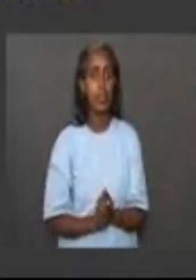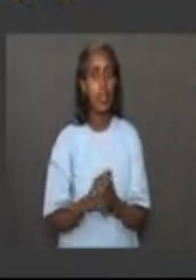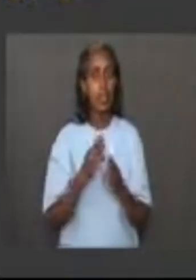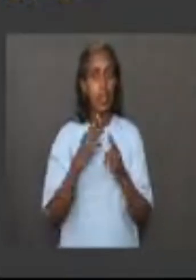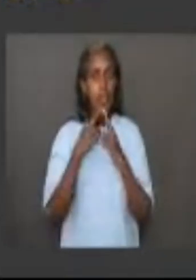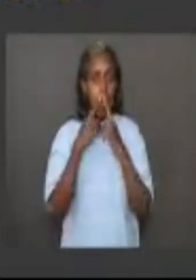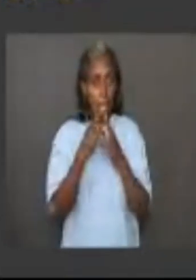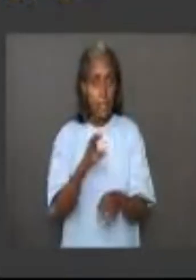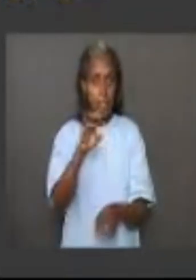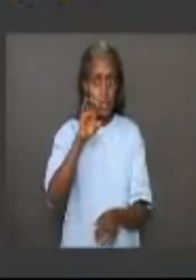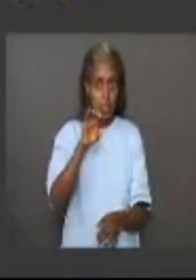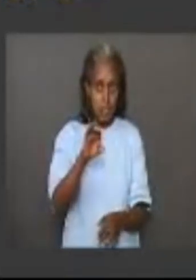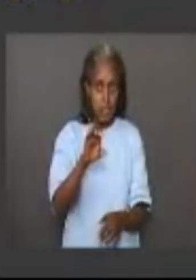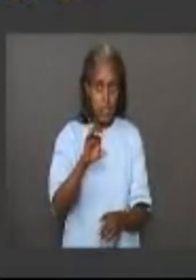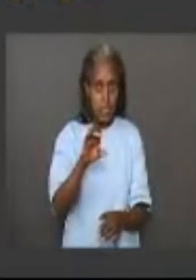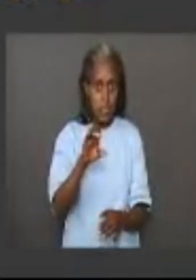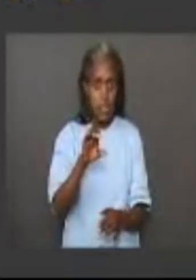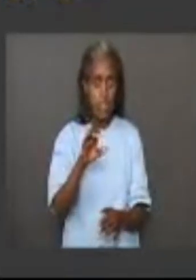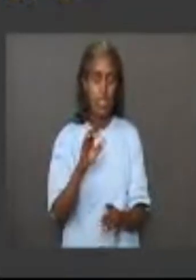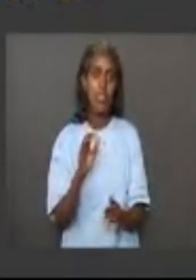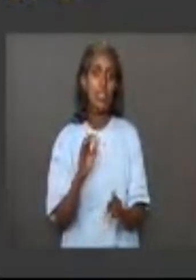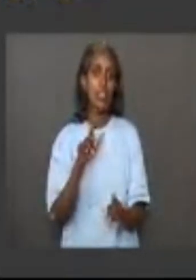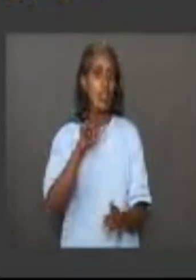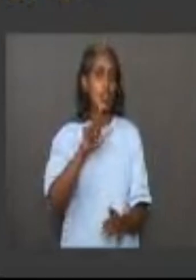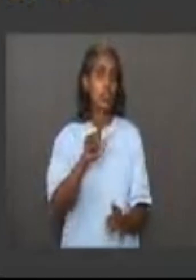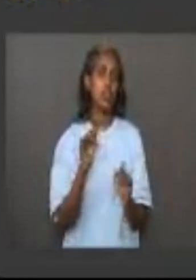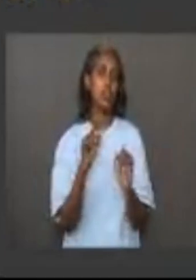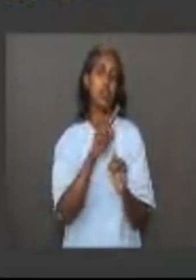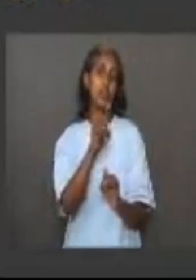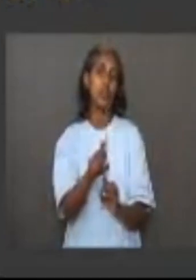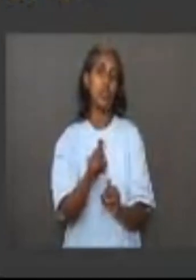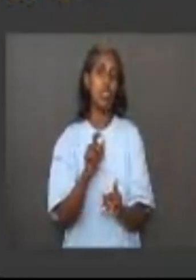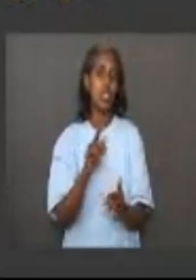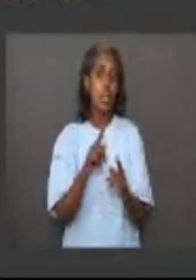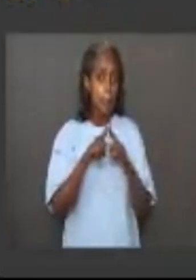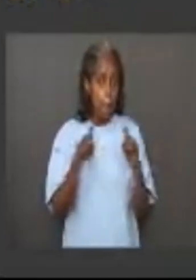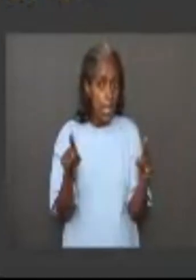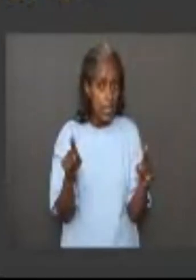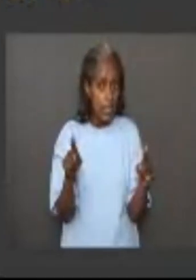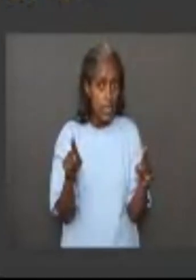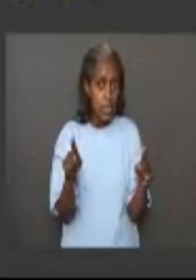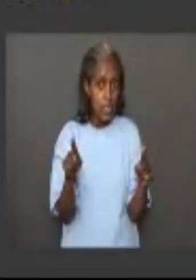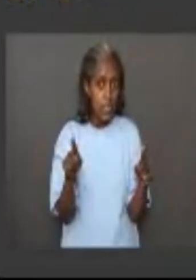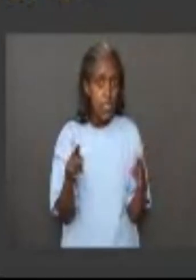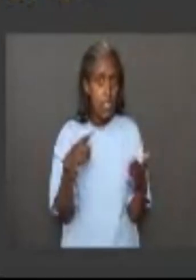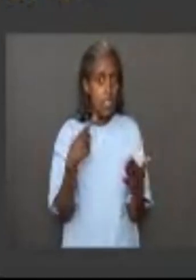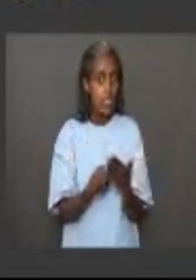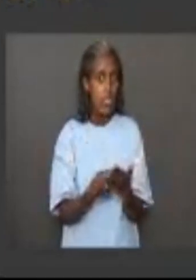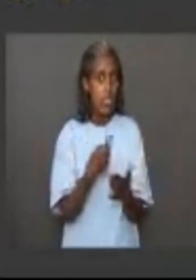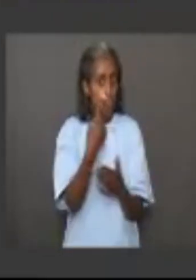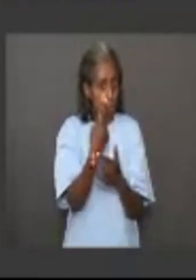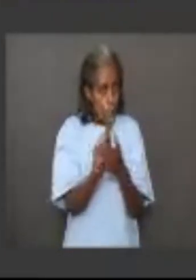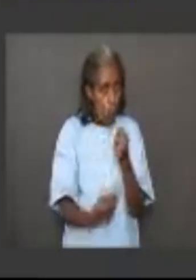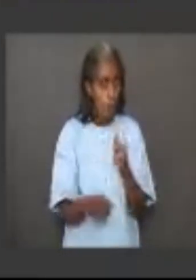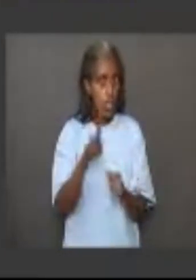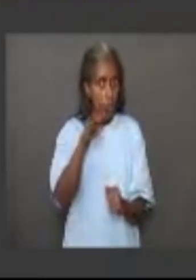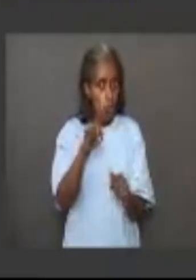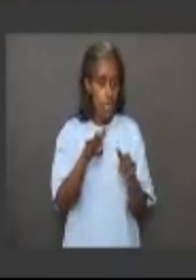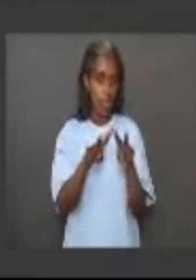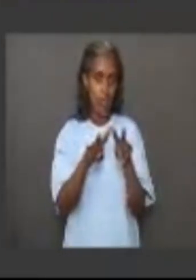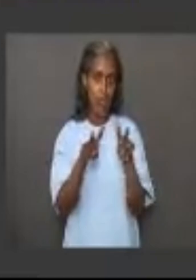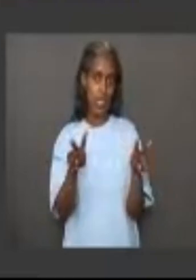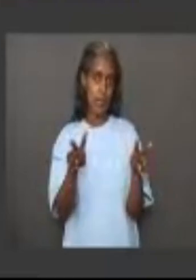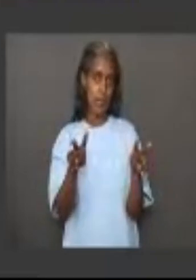Answer C is a linear equation, but it has only one